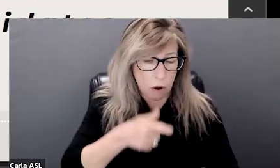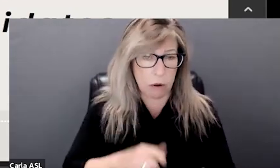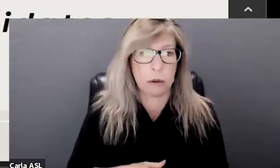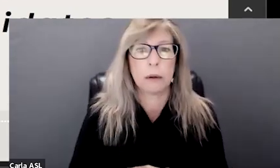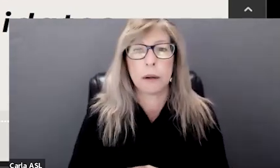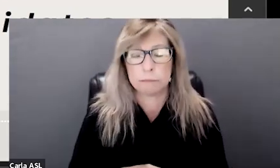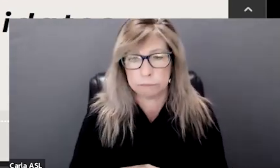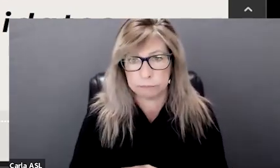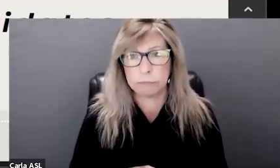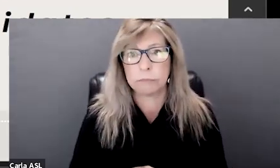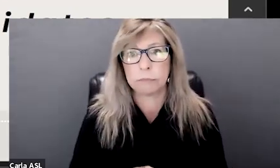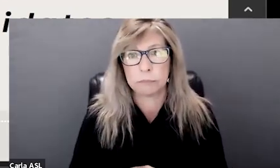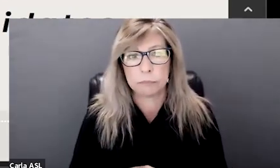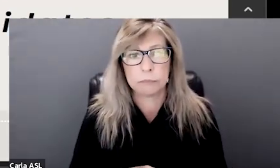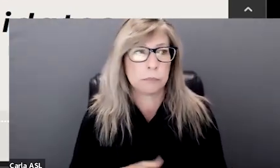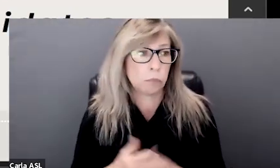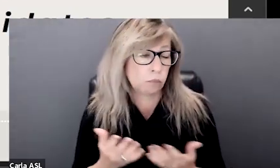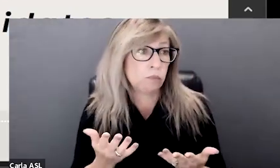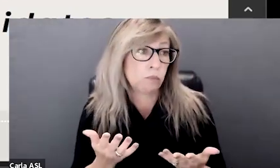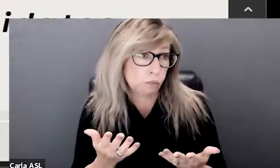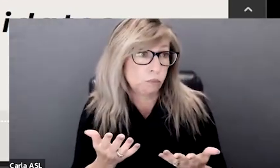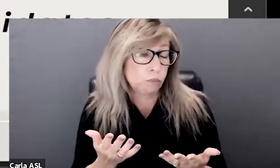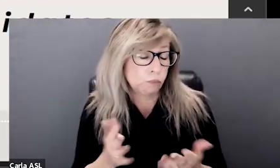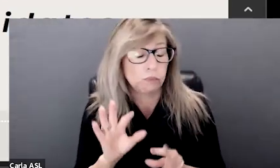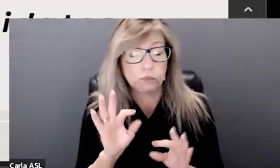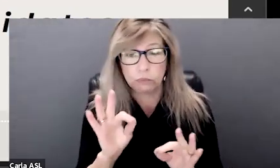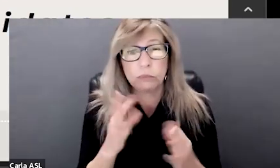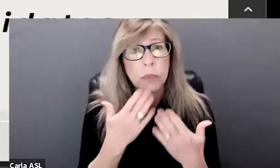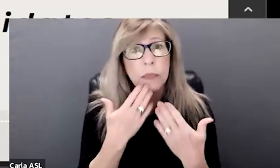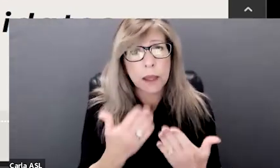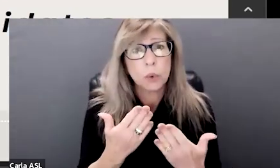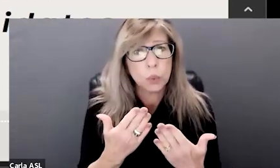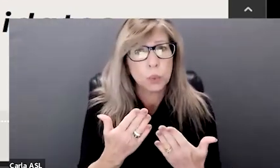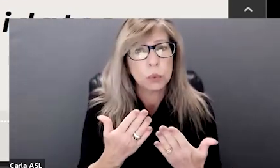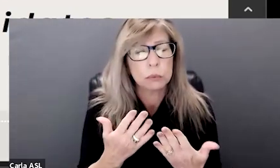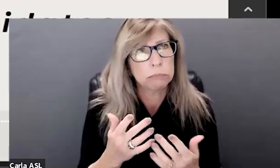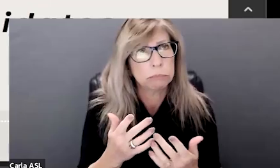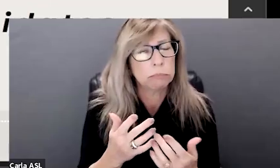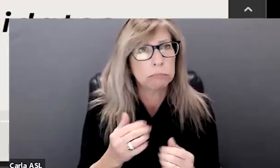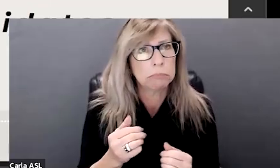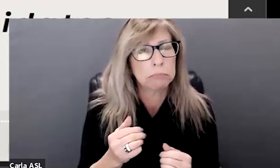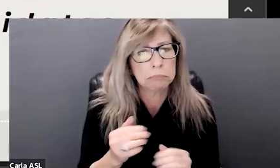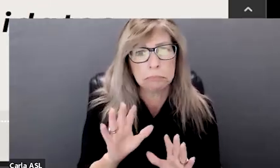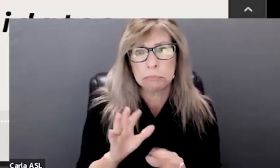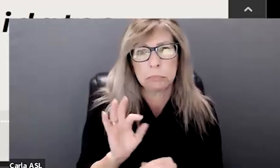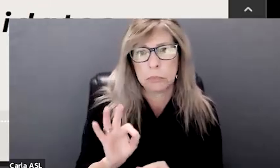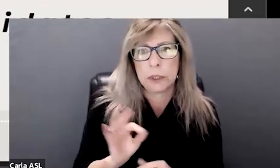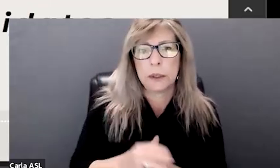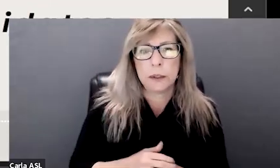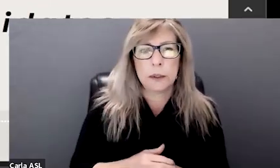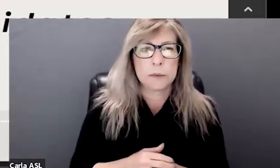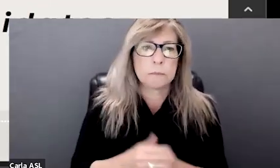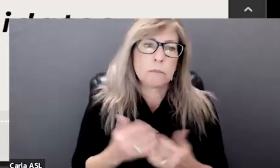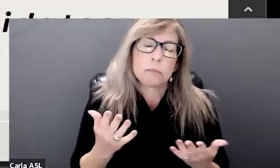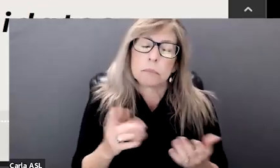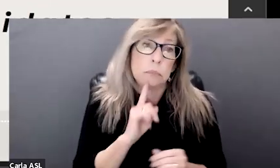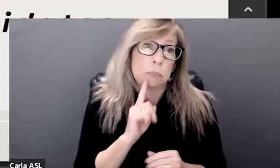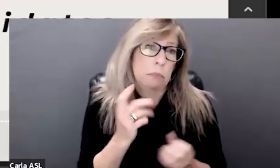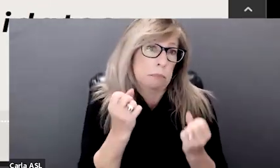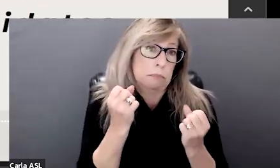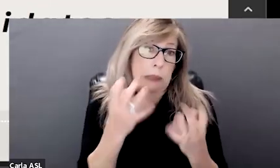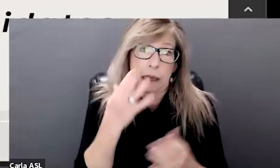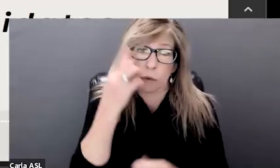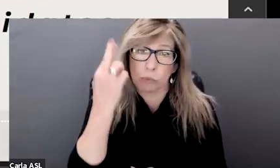Absolutely. Yeah. Thank you. So, I Wonderful. mean, thank you so much, Elizabeth. There are so many